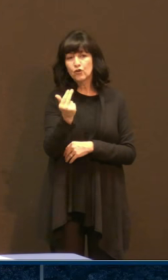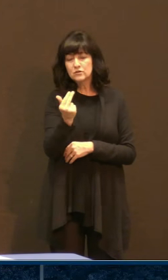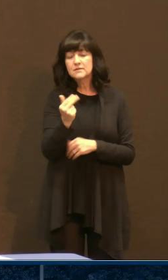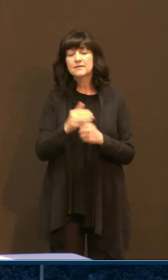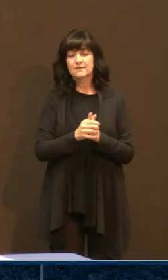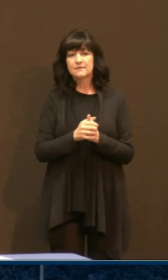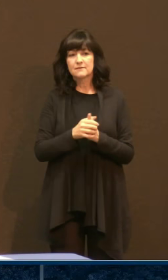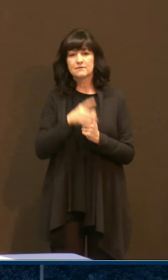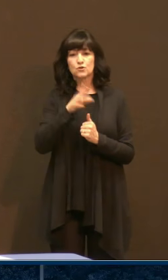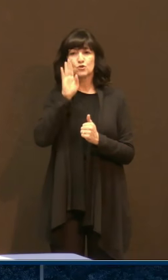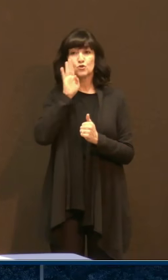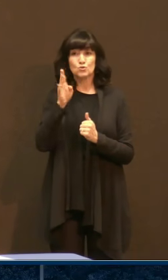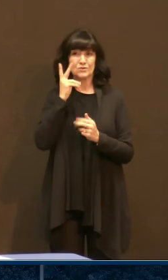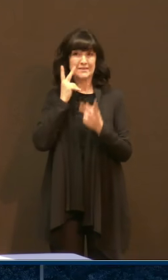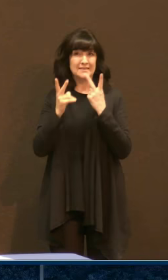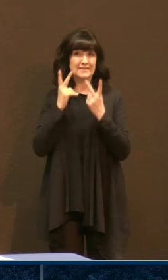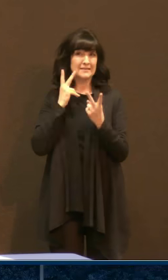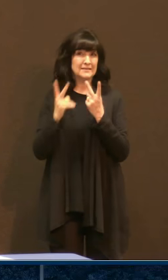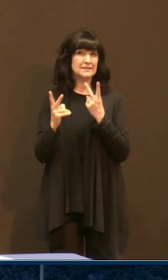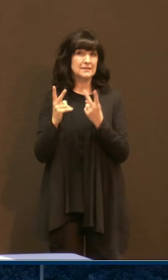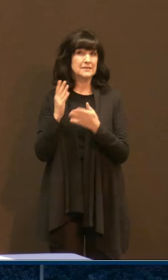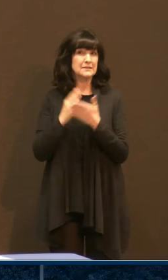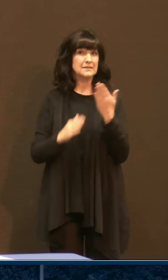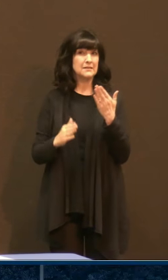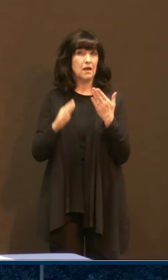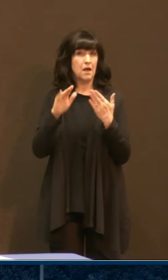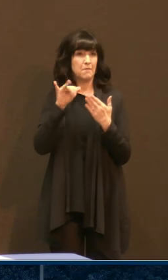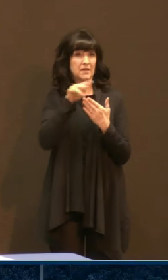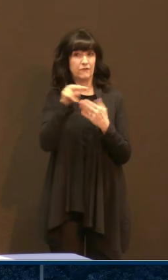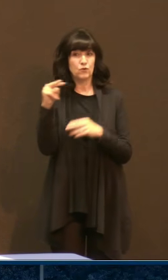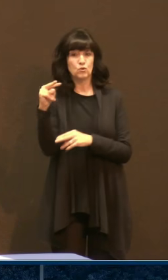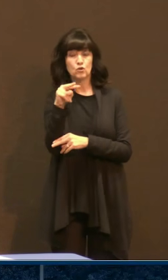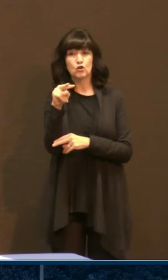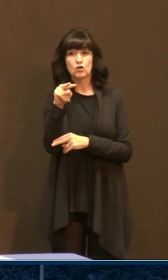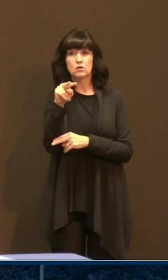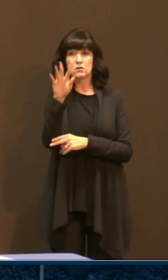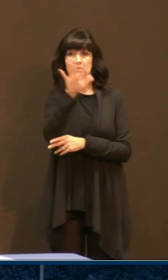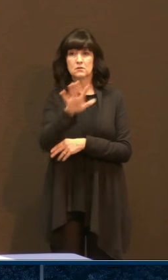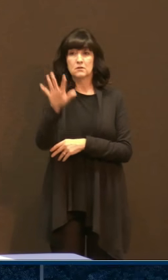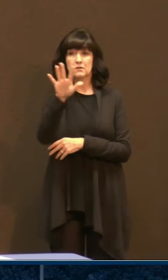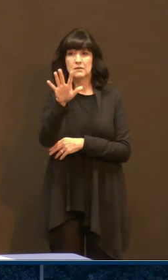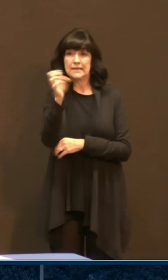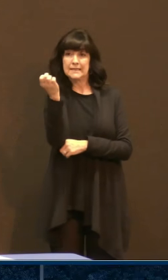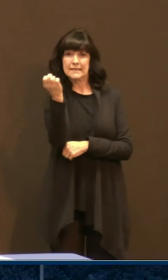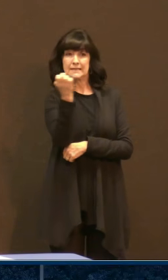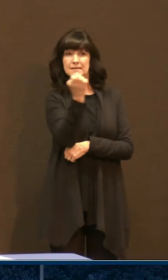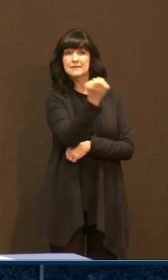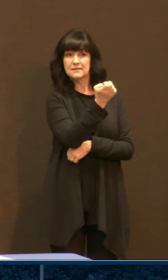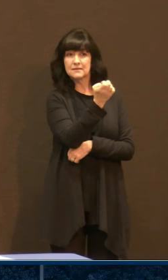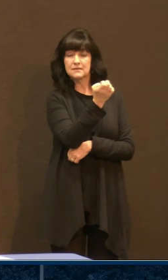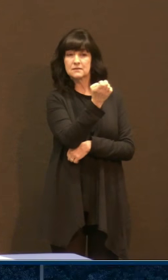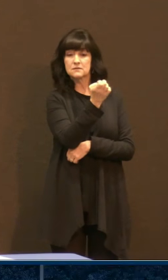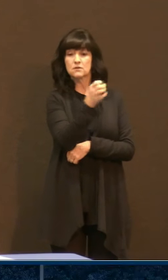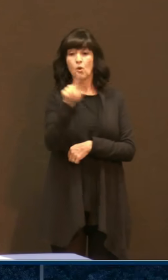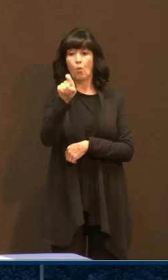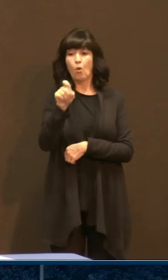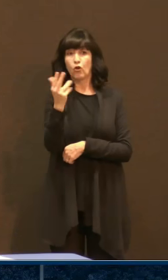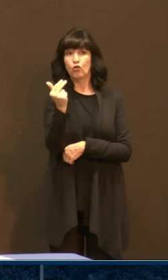You do notice too that if you go east, kind of east of